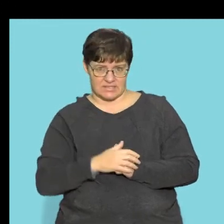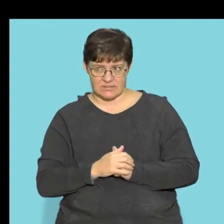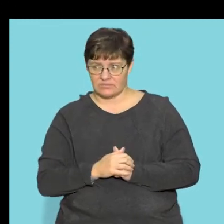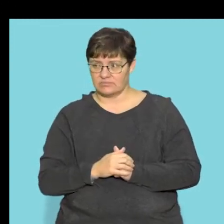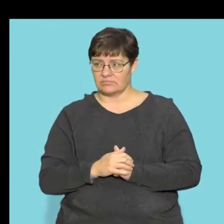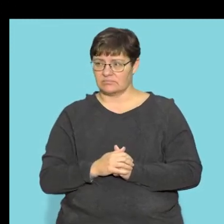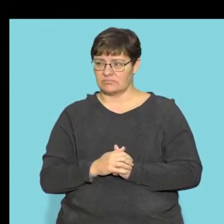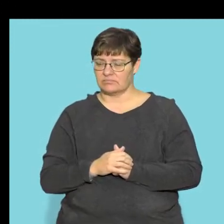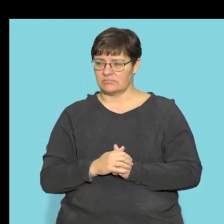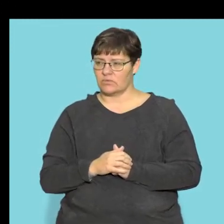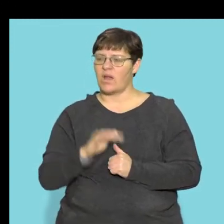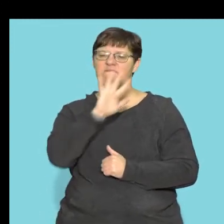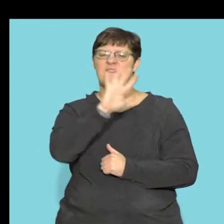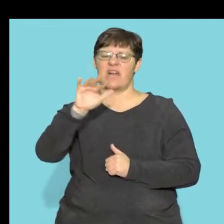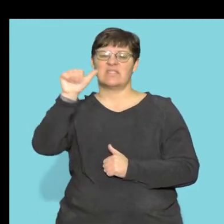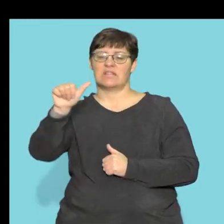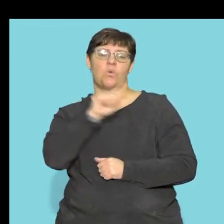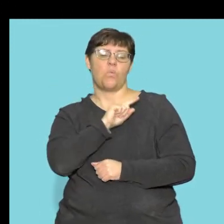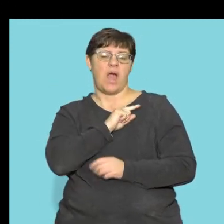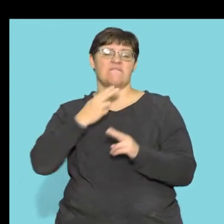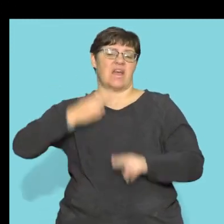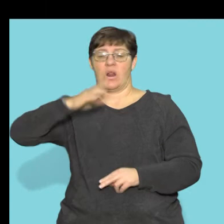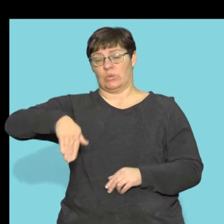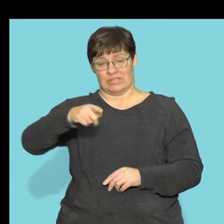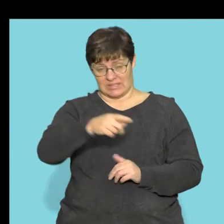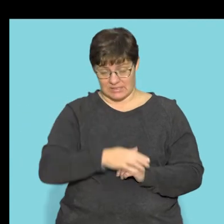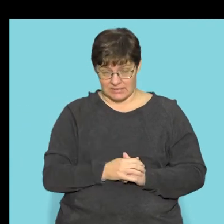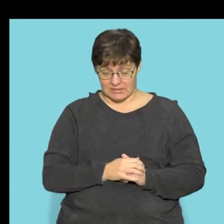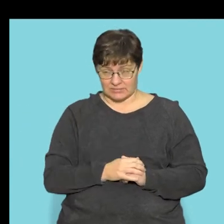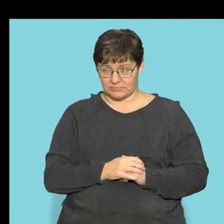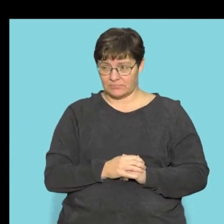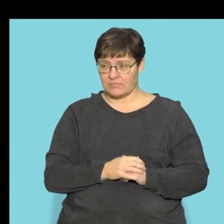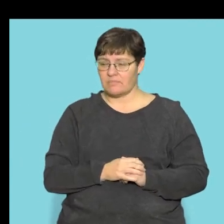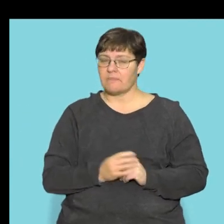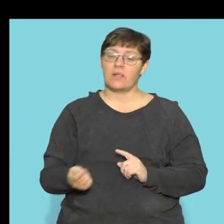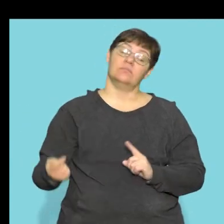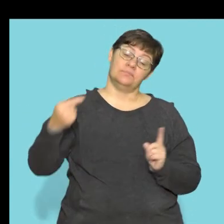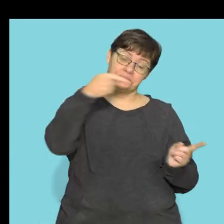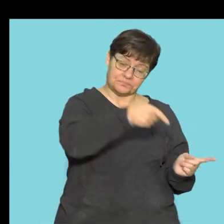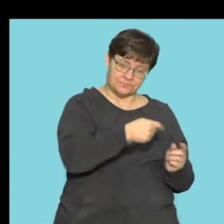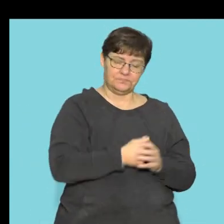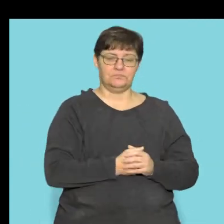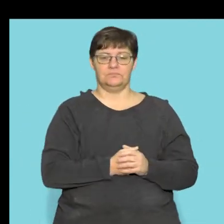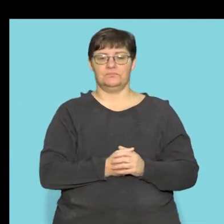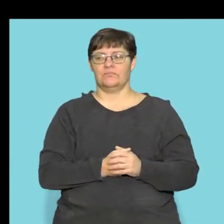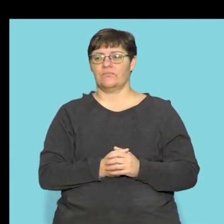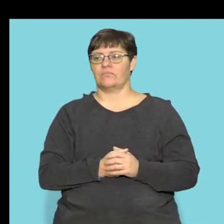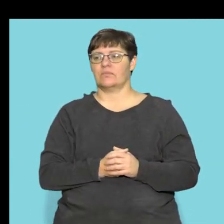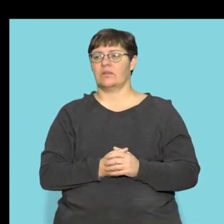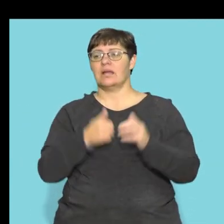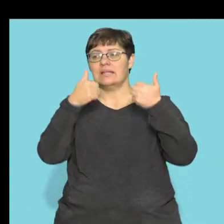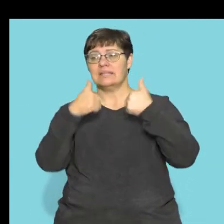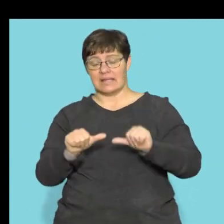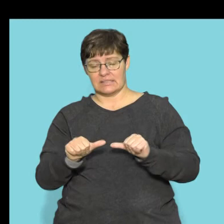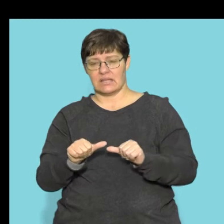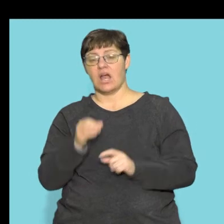556. So I'm just going to write it as is because this is not my final answer, right? And then I go to what? Now the